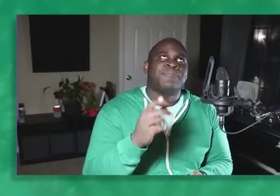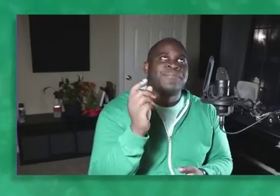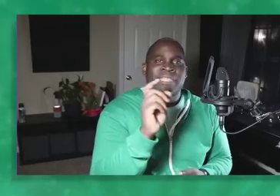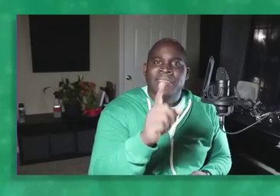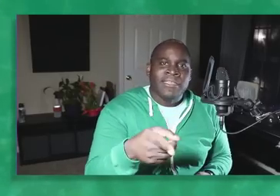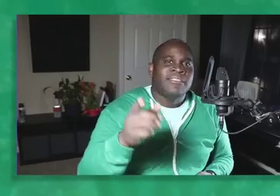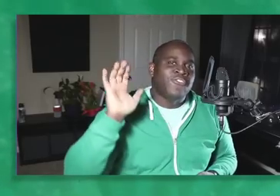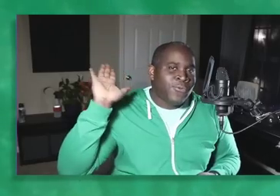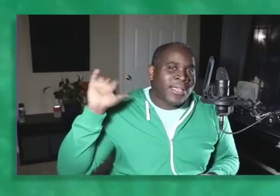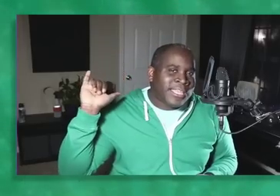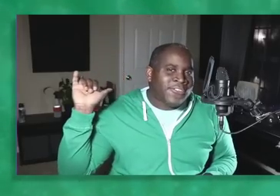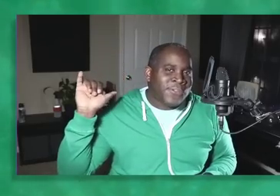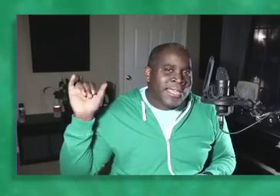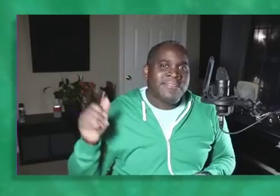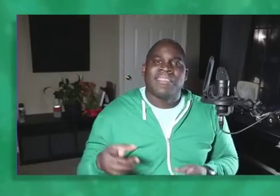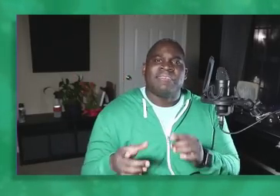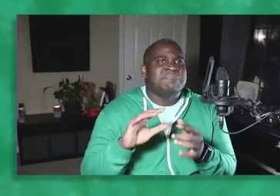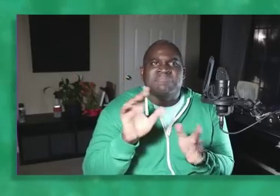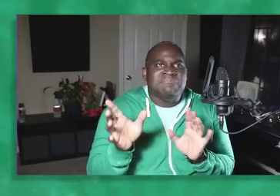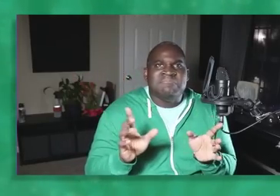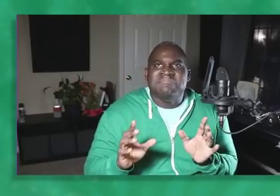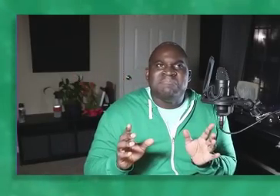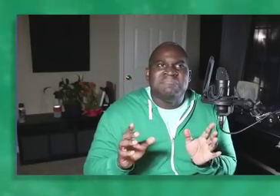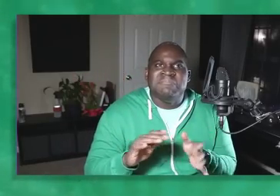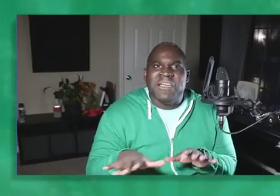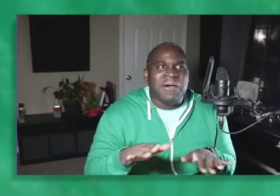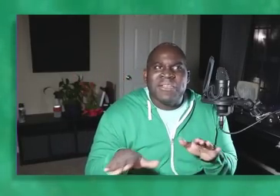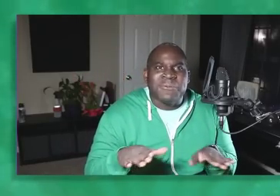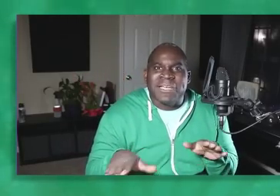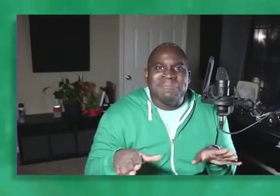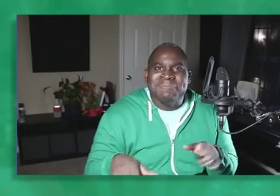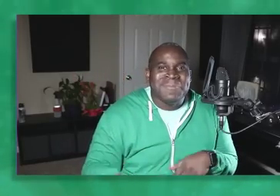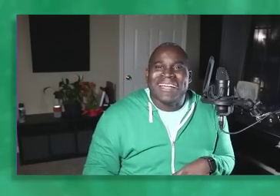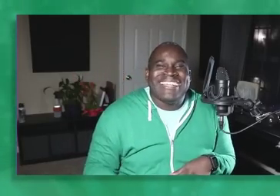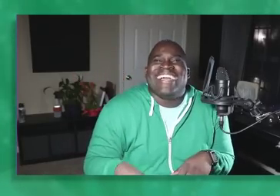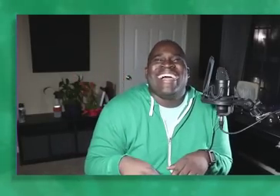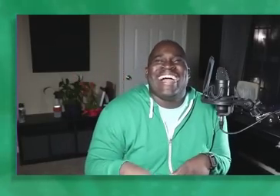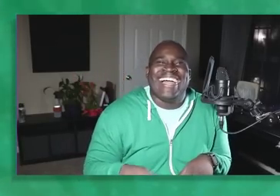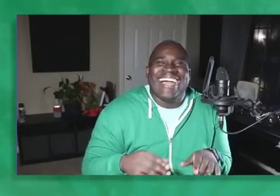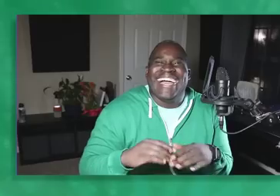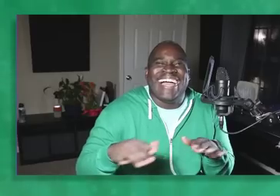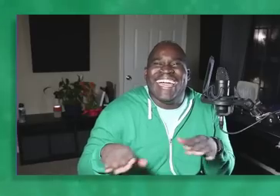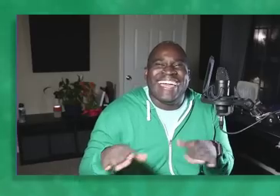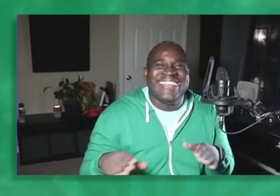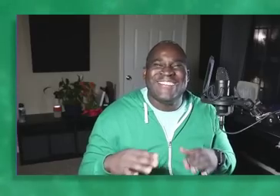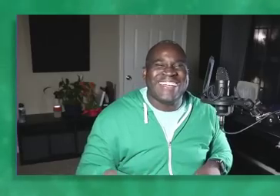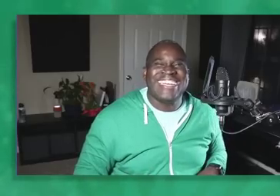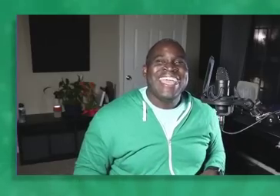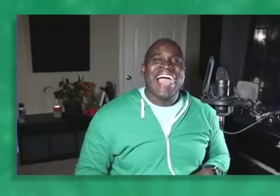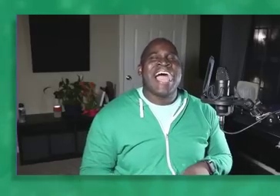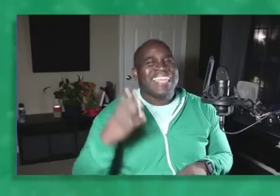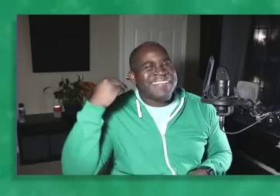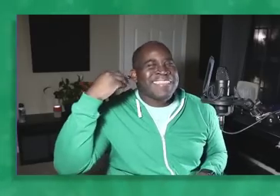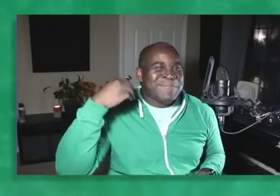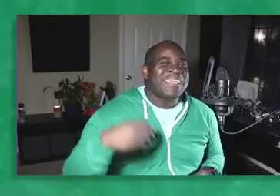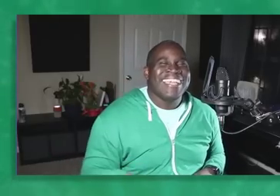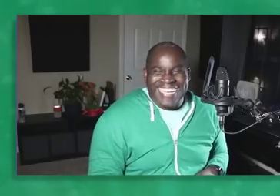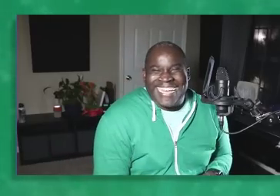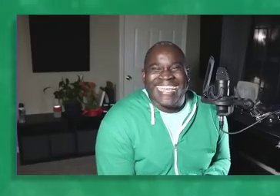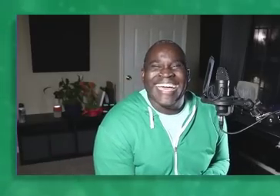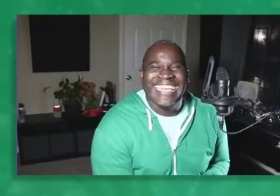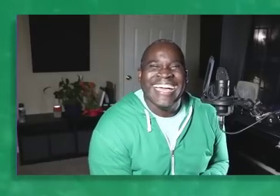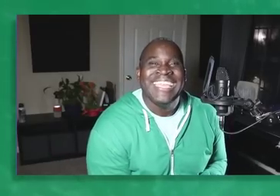or. Did you run yesterday? It's like, no, I don't run. I don't run. I like